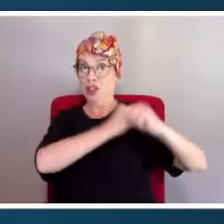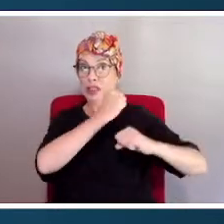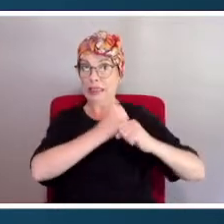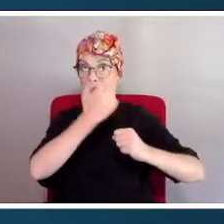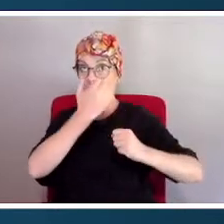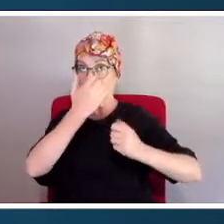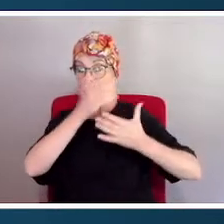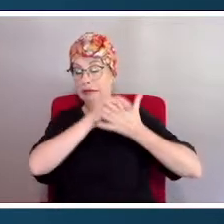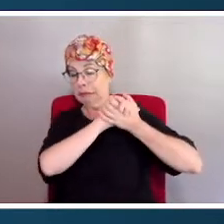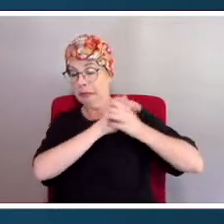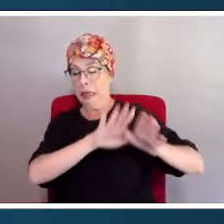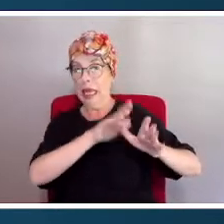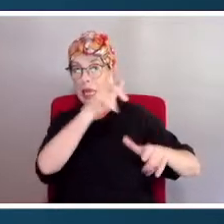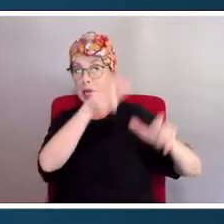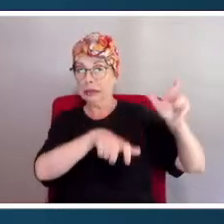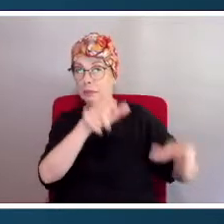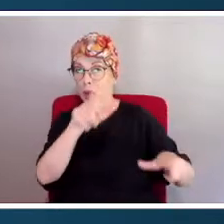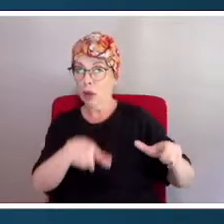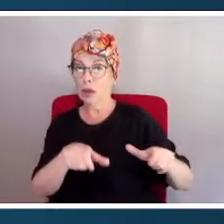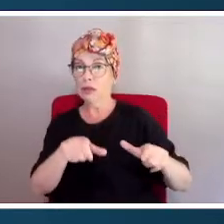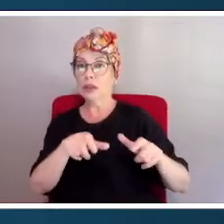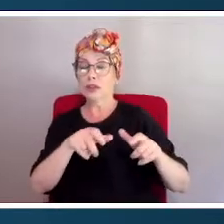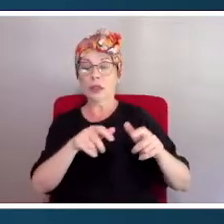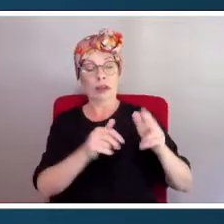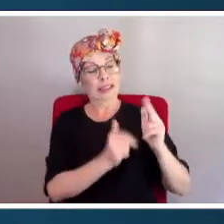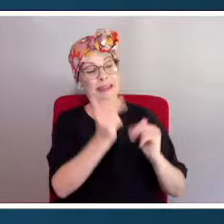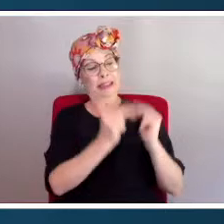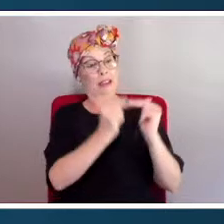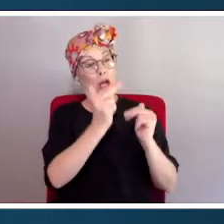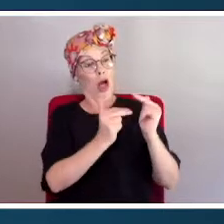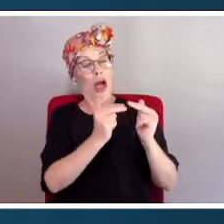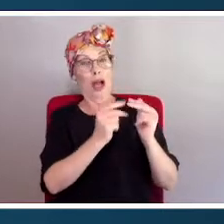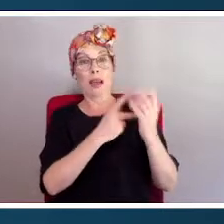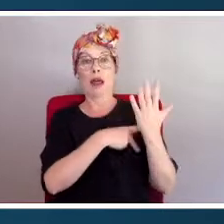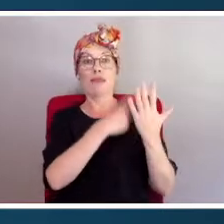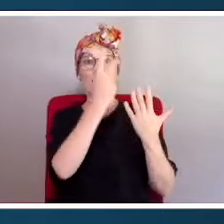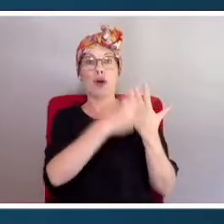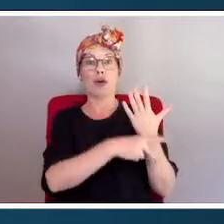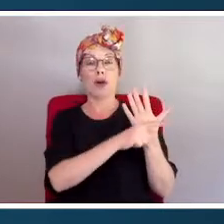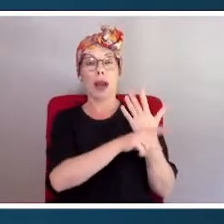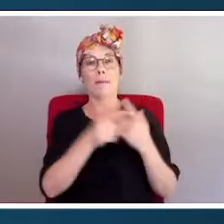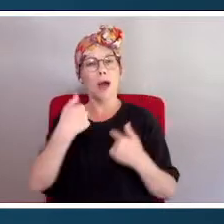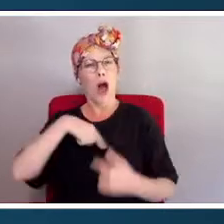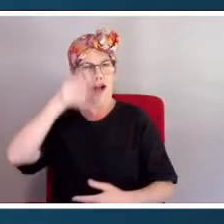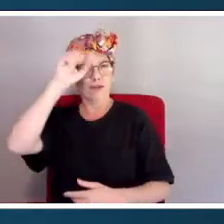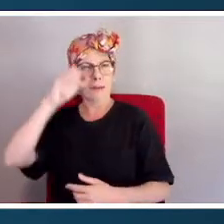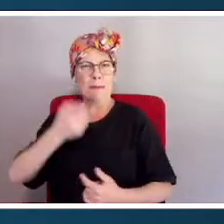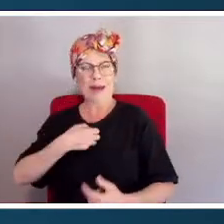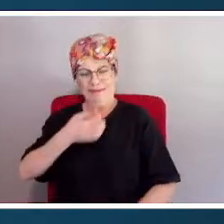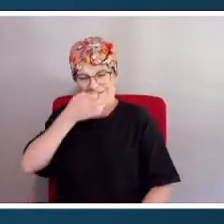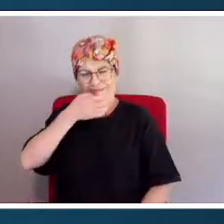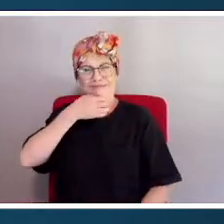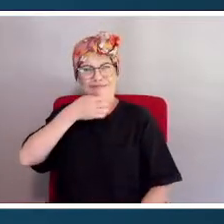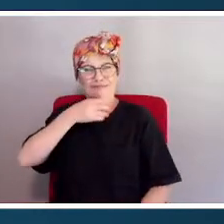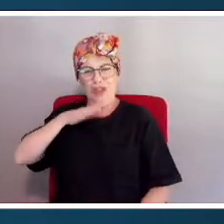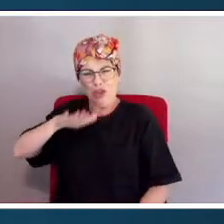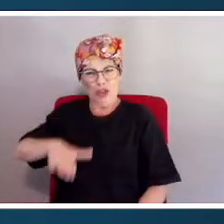advisors shaped the program, I remember as a child watching my parents and elders advising these